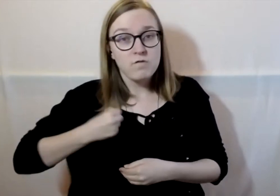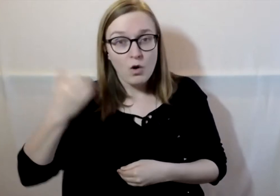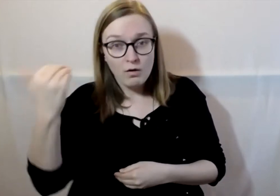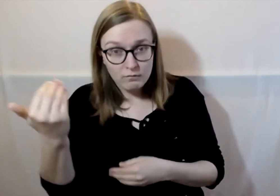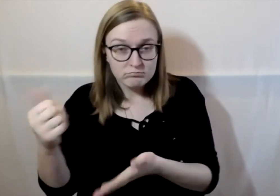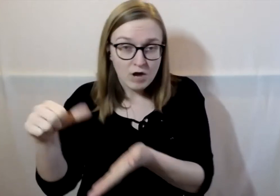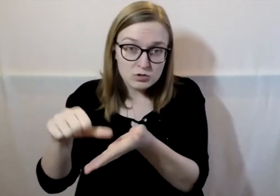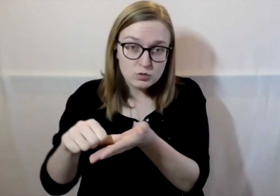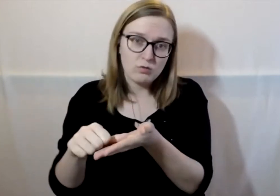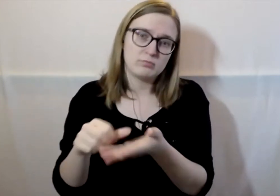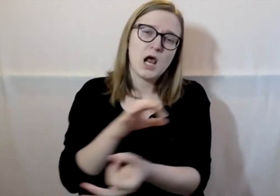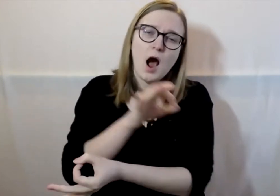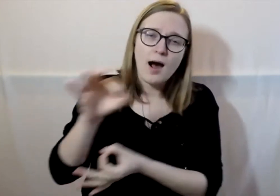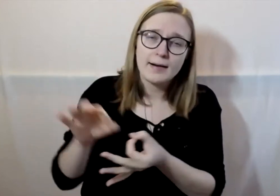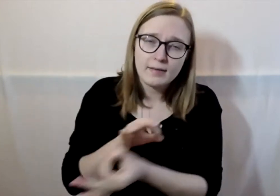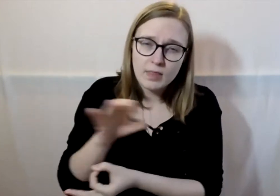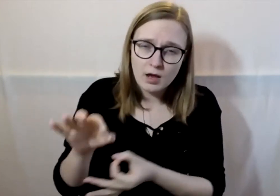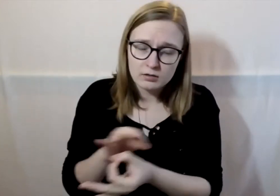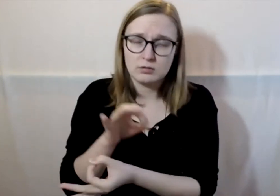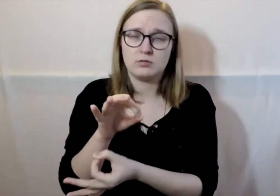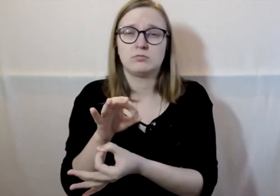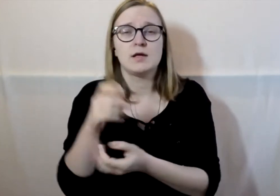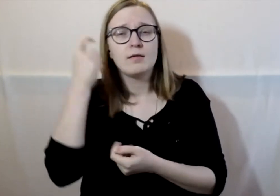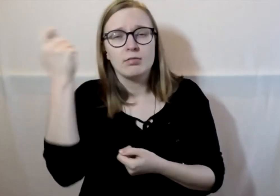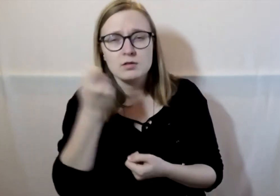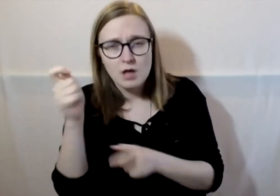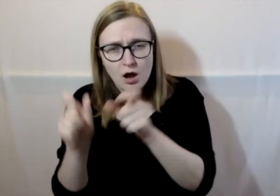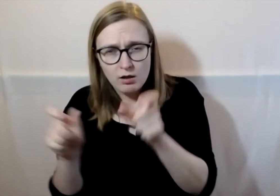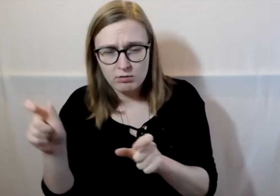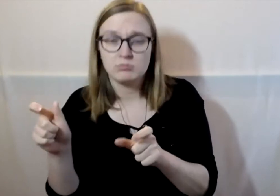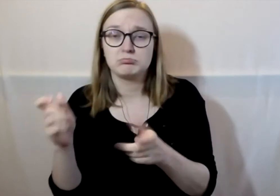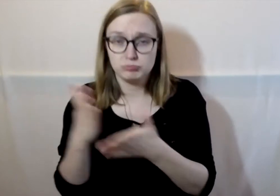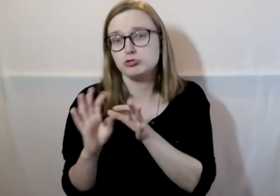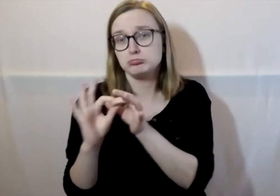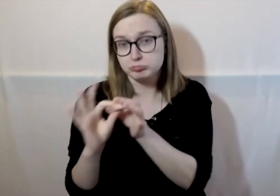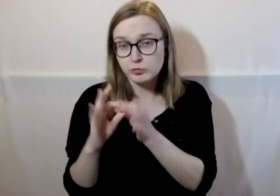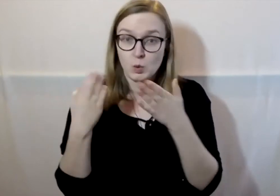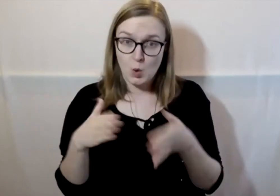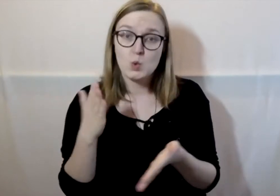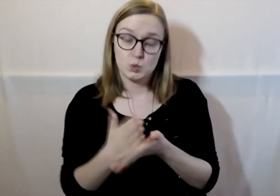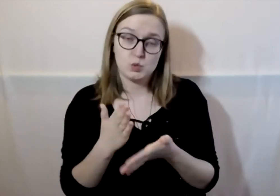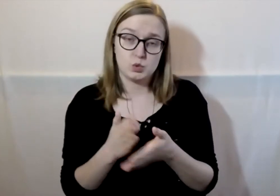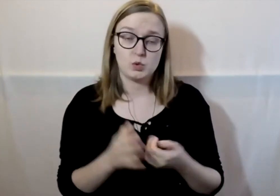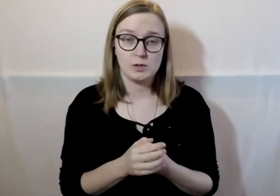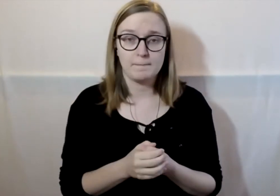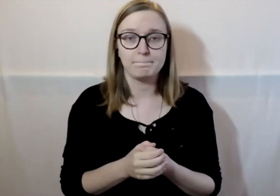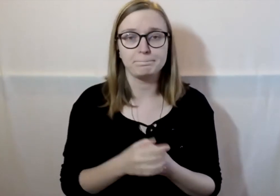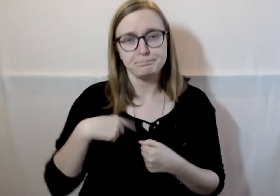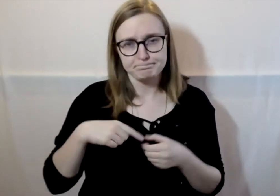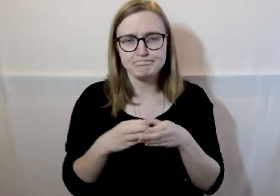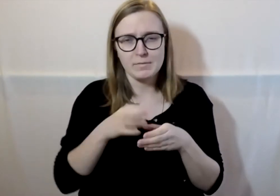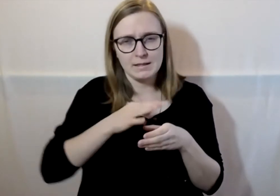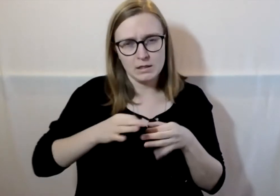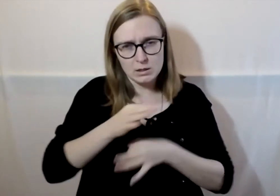with architects, with the designers. And we found out that it's